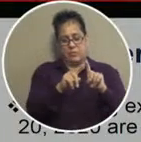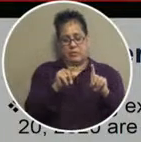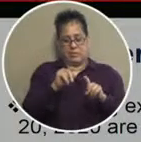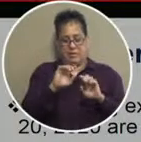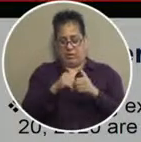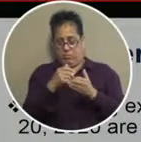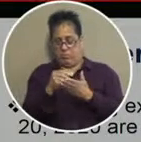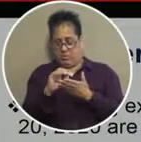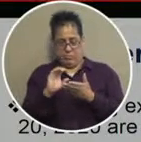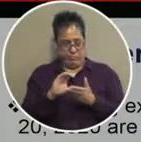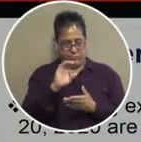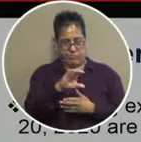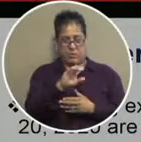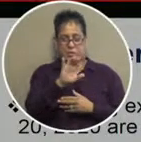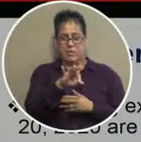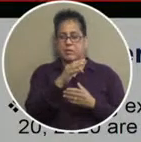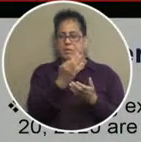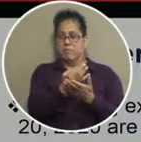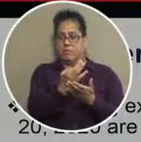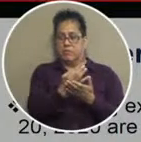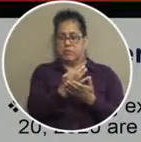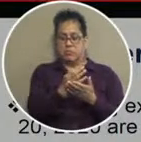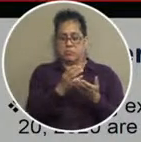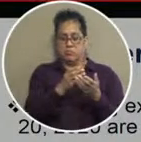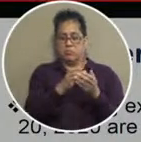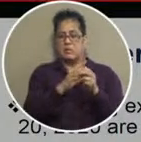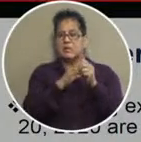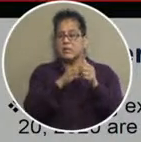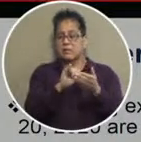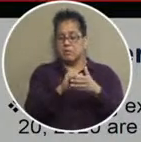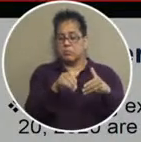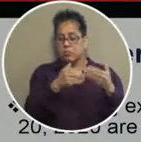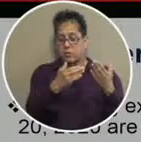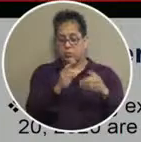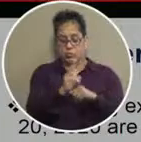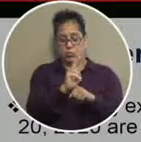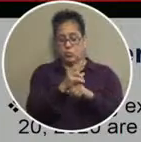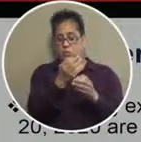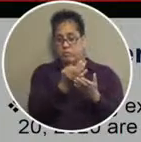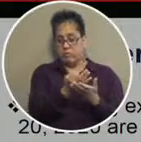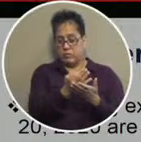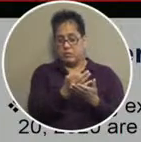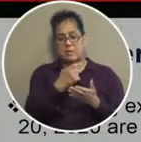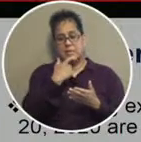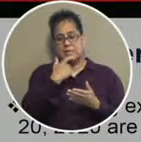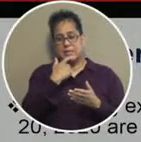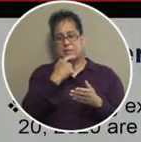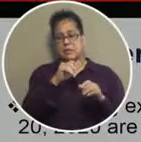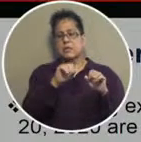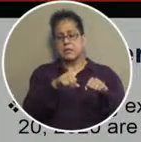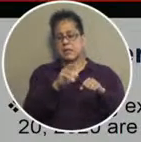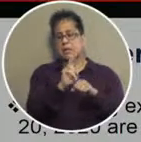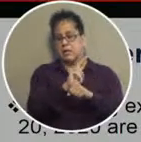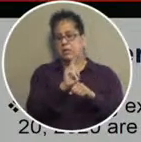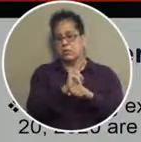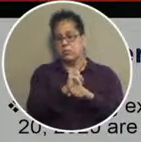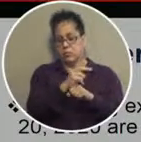allocated. These funds in particular, the guidance that's been provided for the use of these funds states that it can be used